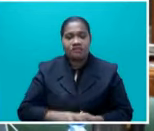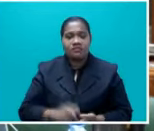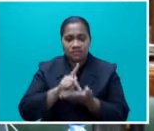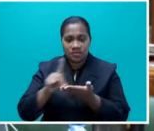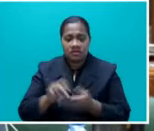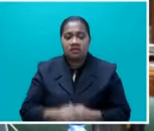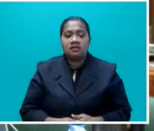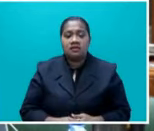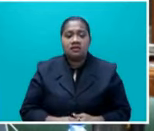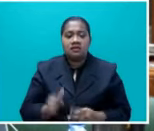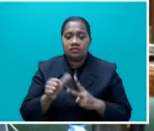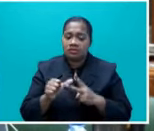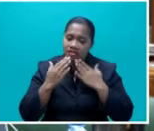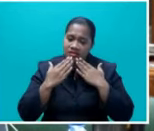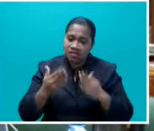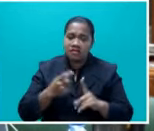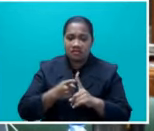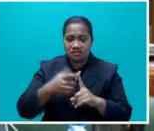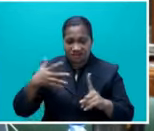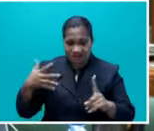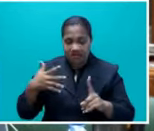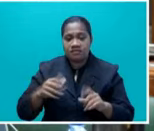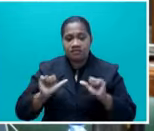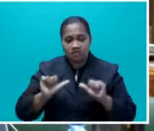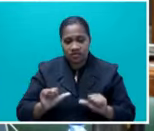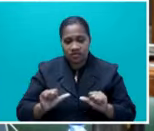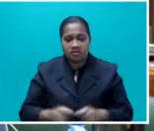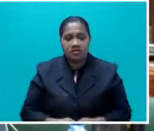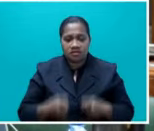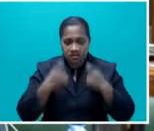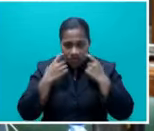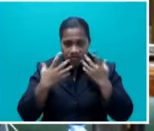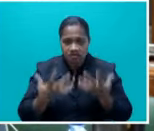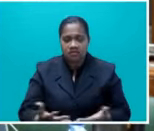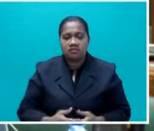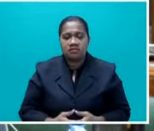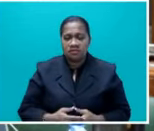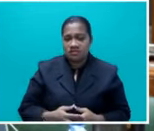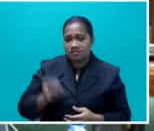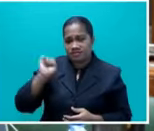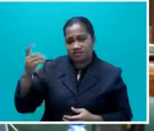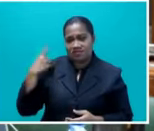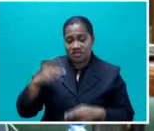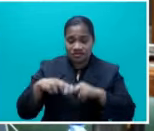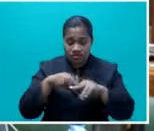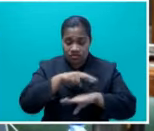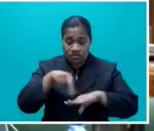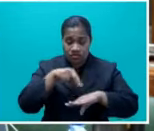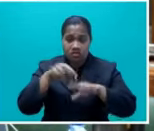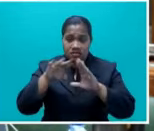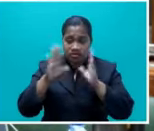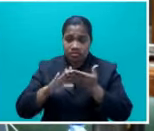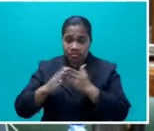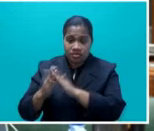General retired Yoshikunis Konrate for successfully setting a high, exemplary, selfless service to Fiji, the region, and the global community during